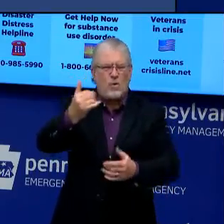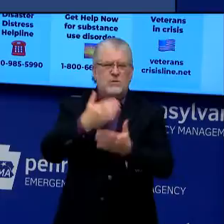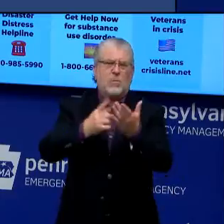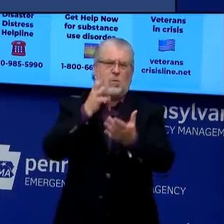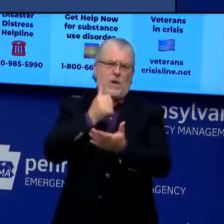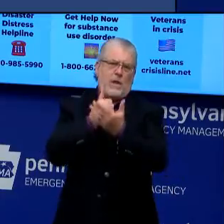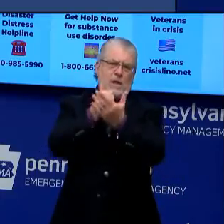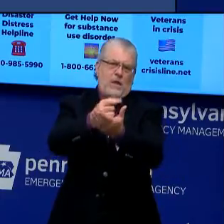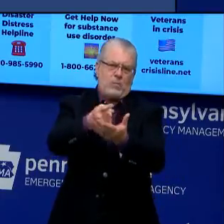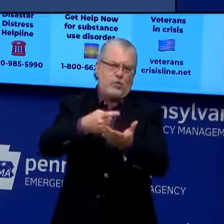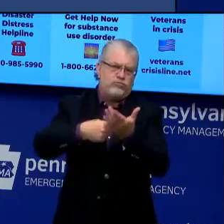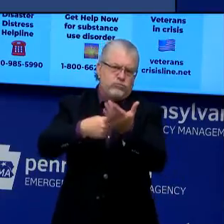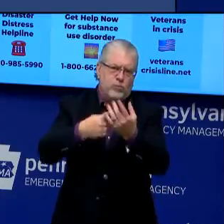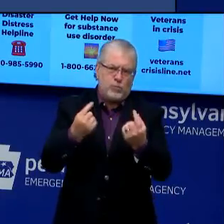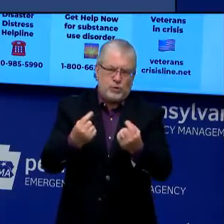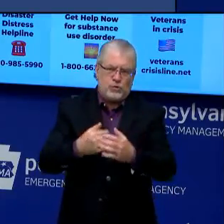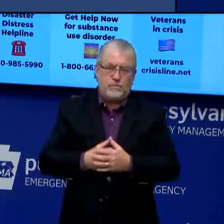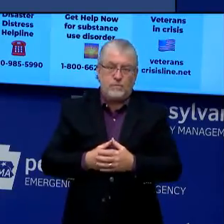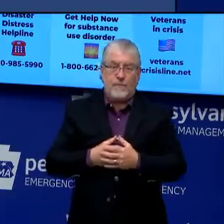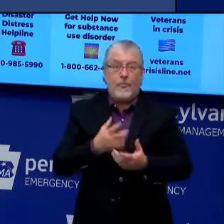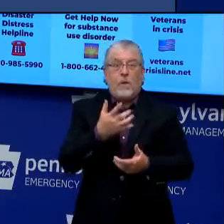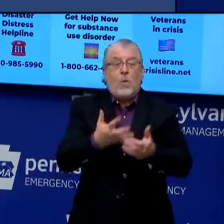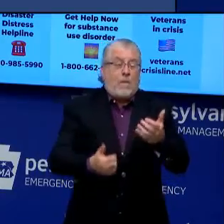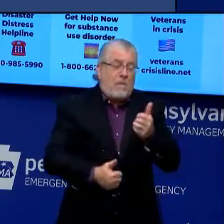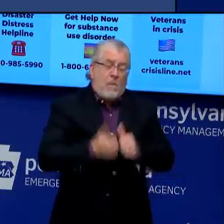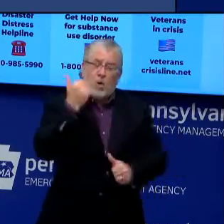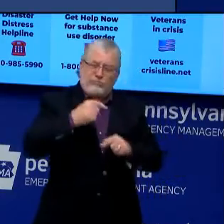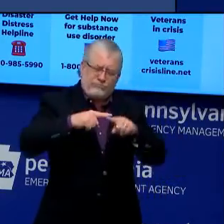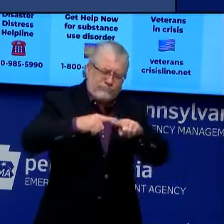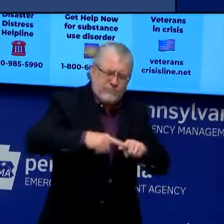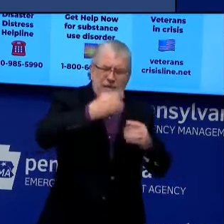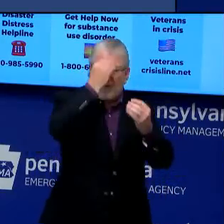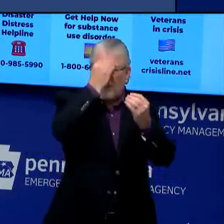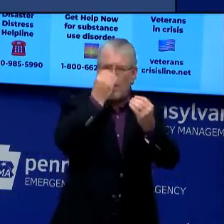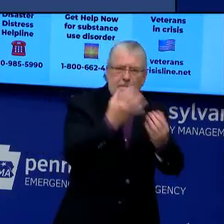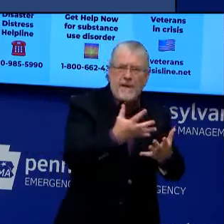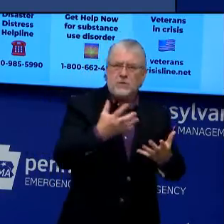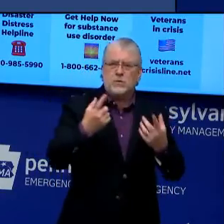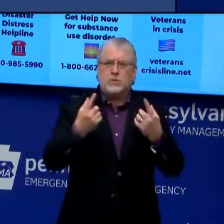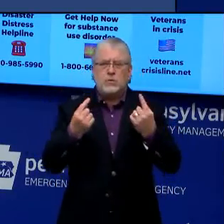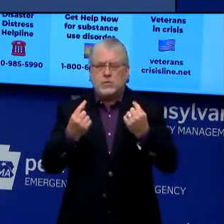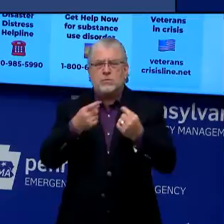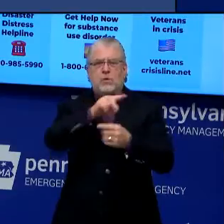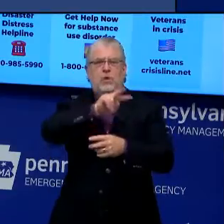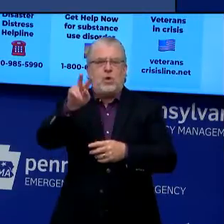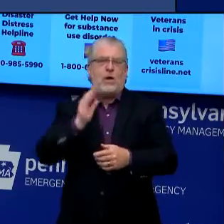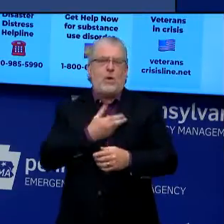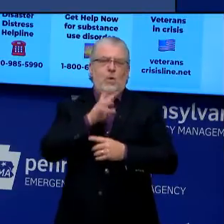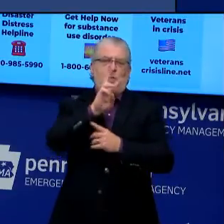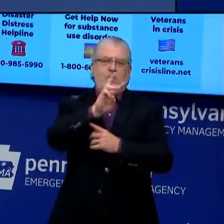most reliable information related to Pennsylvania's response, please visit our website at